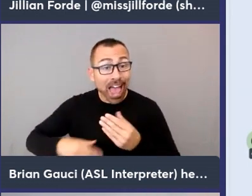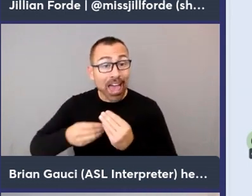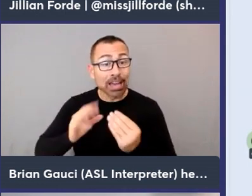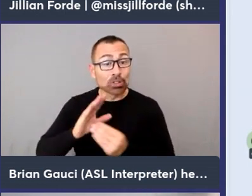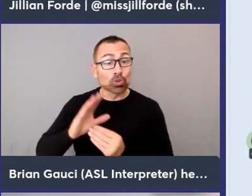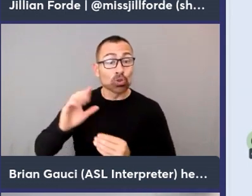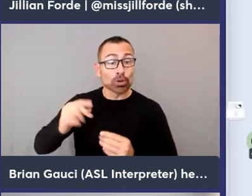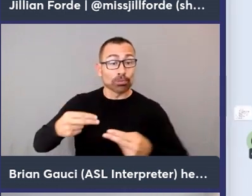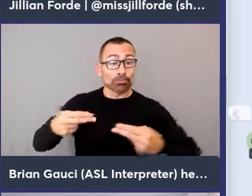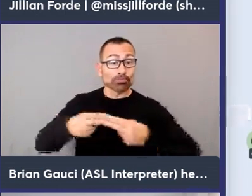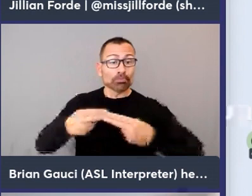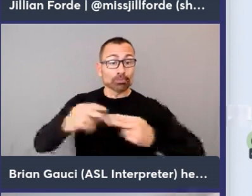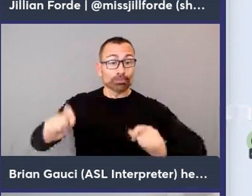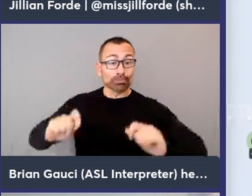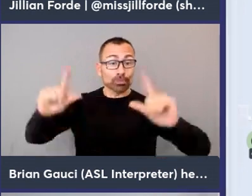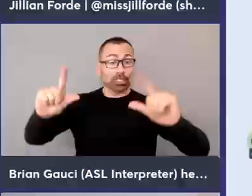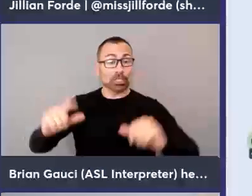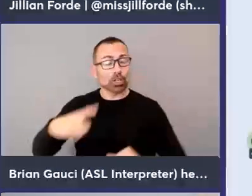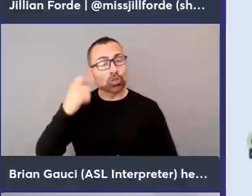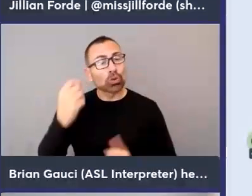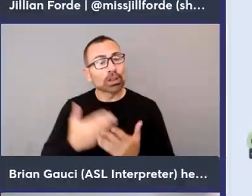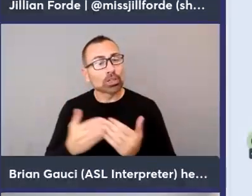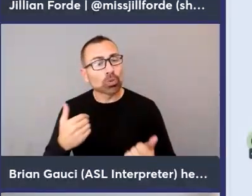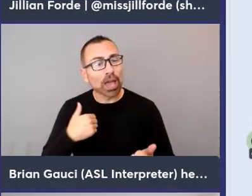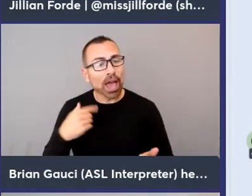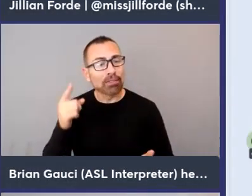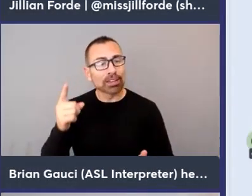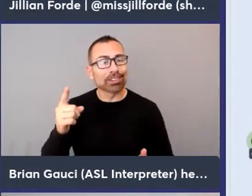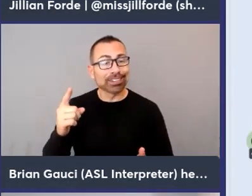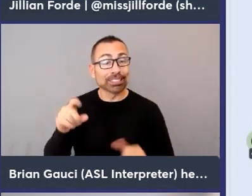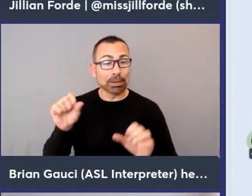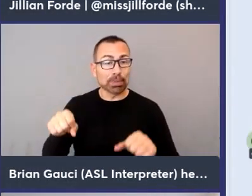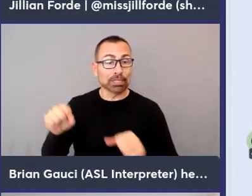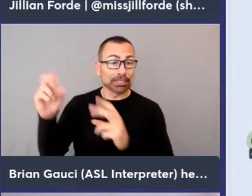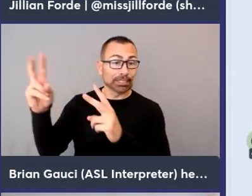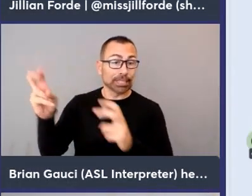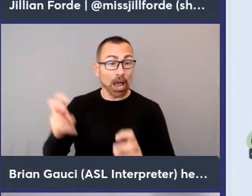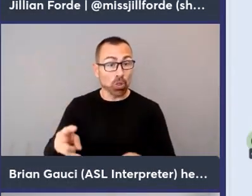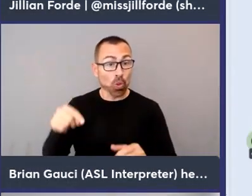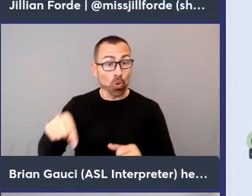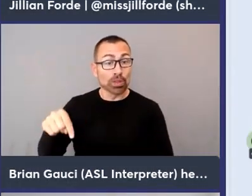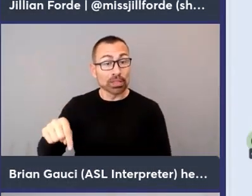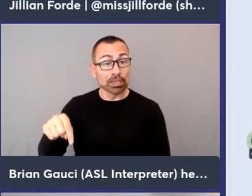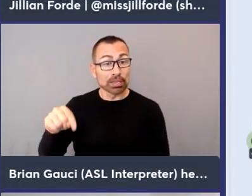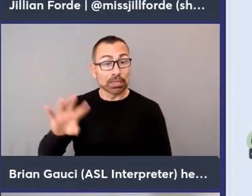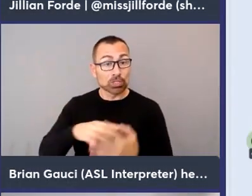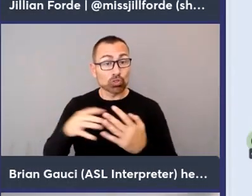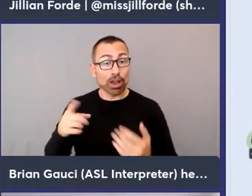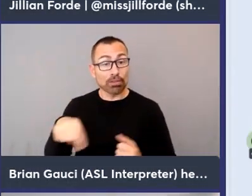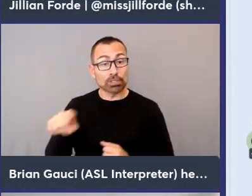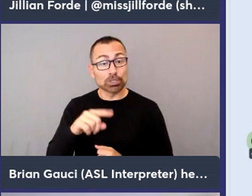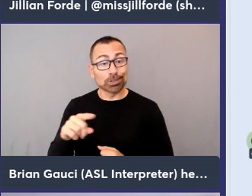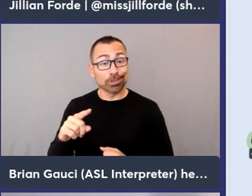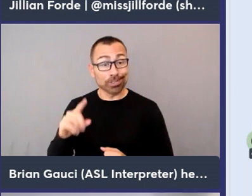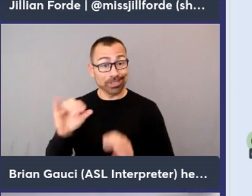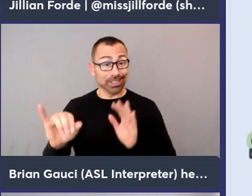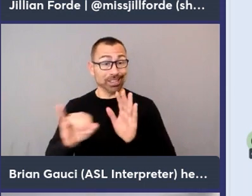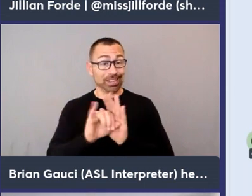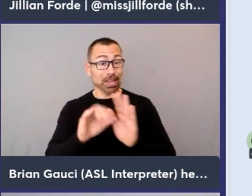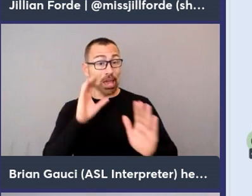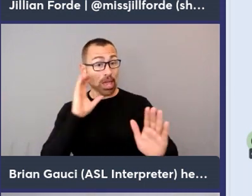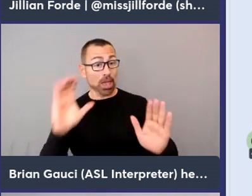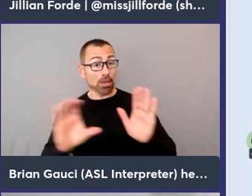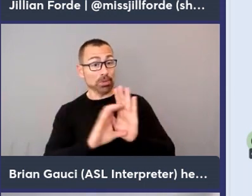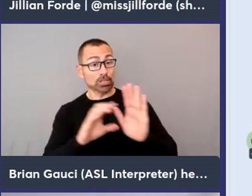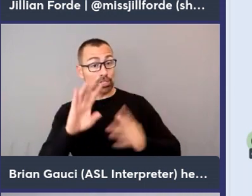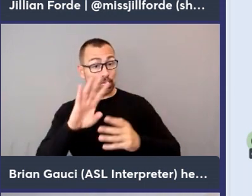we actually do have here is actually the ability to download this graph. So it'll basically take the image that you've built in the screen here. You can